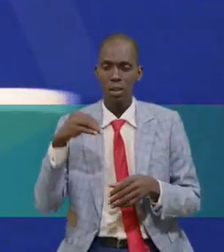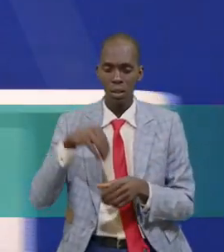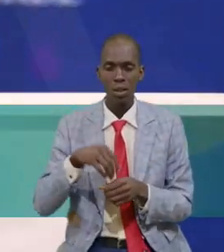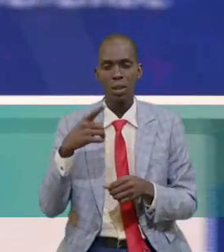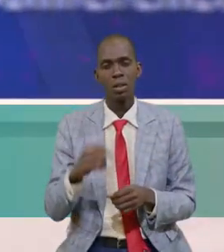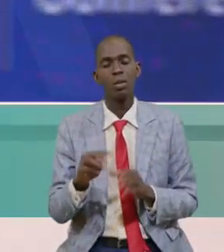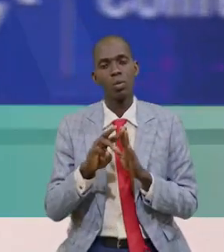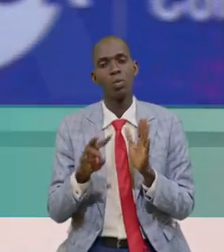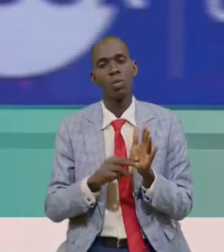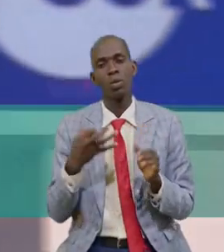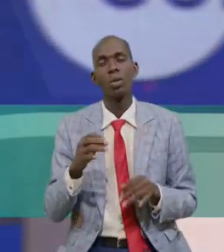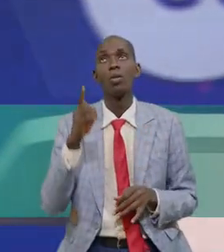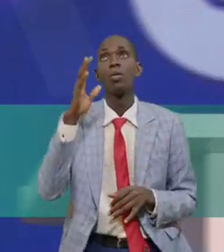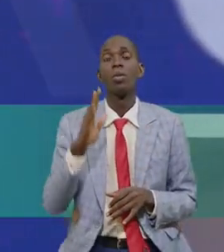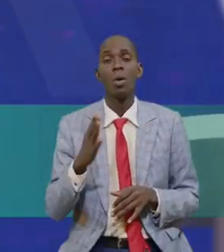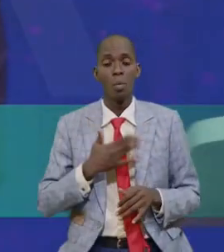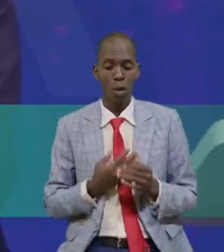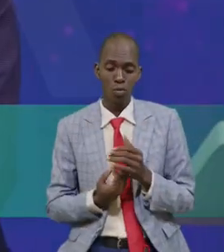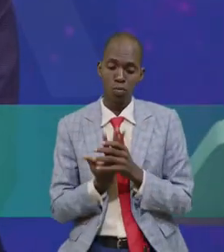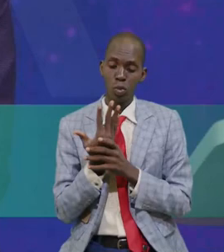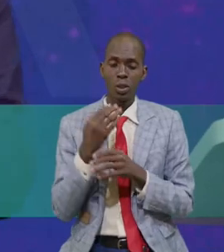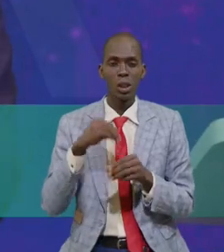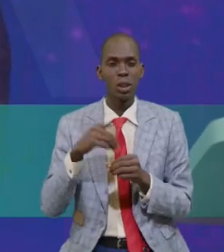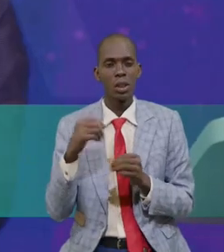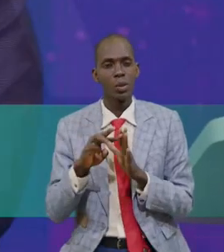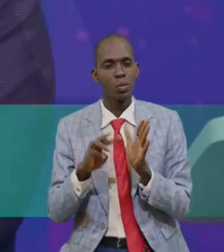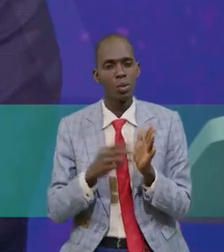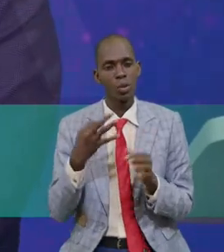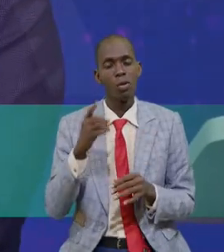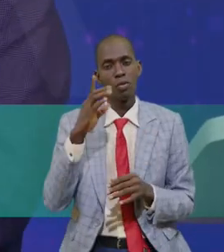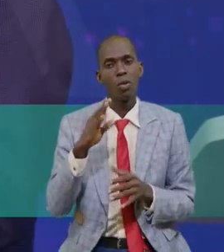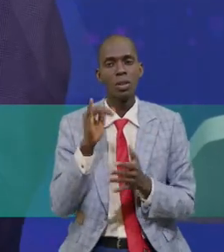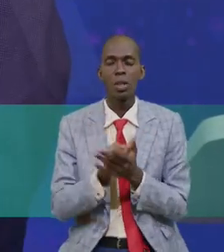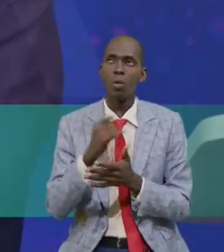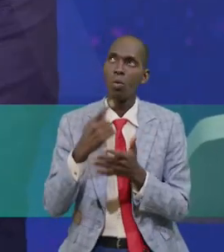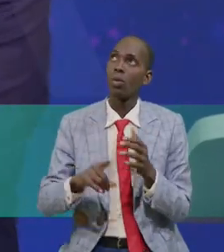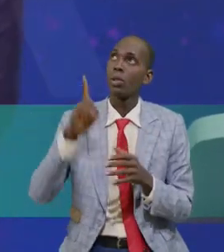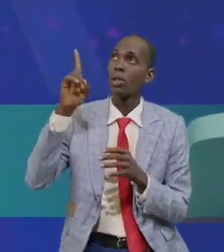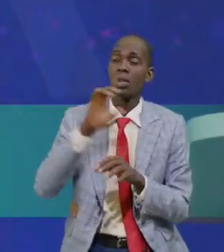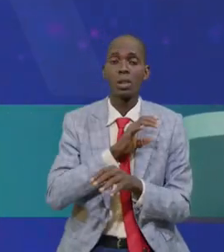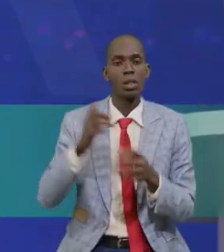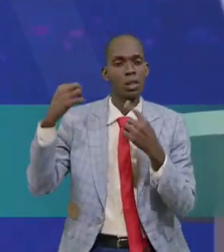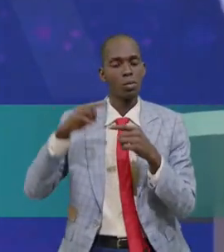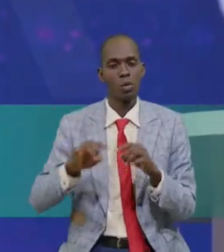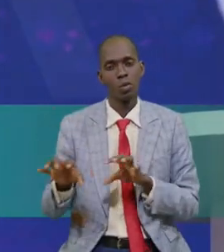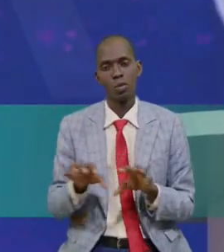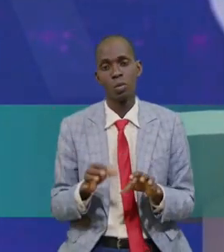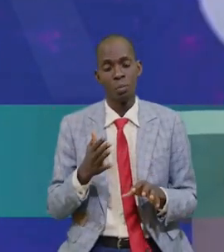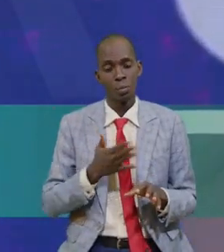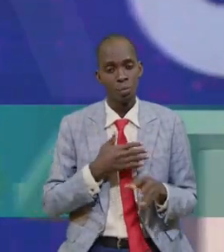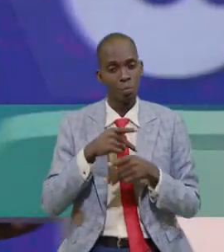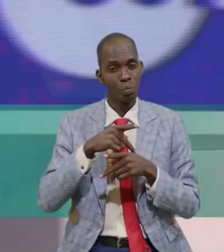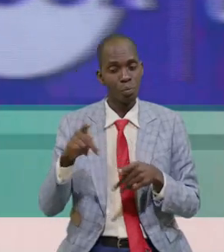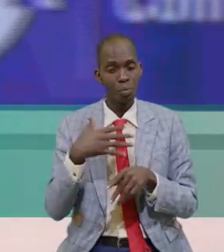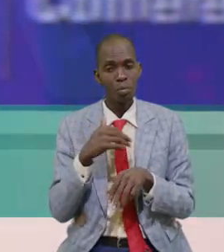My growth is the will of God. That's what he came to do. My perfection is the will of God. That is what